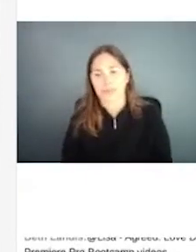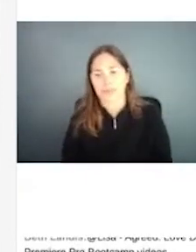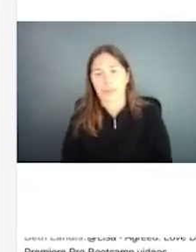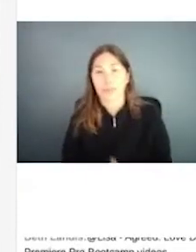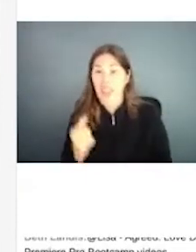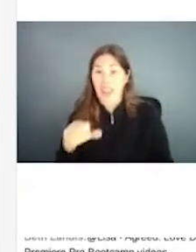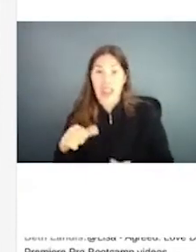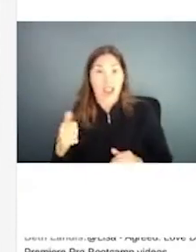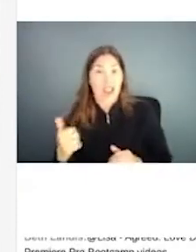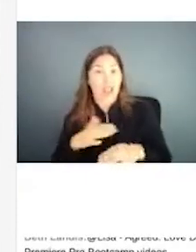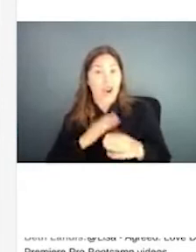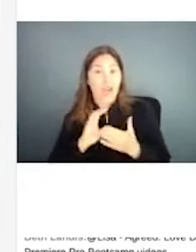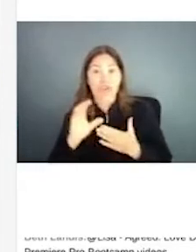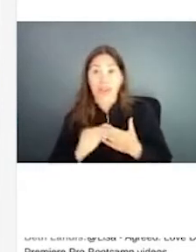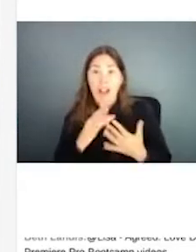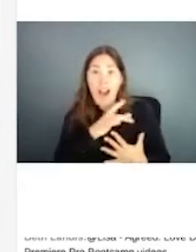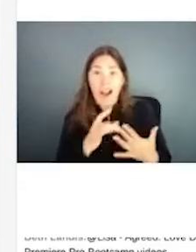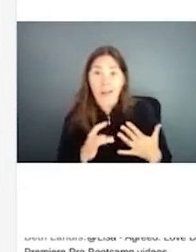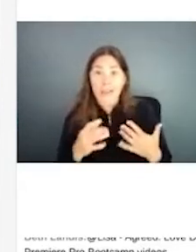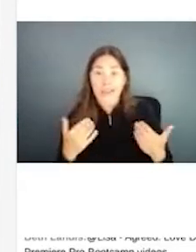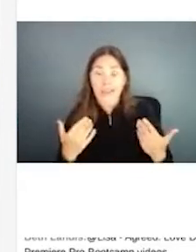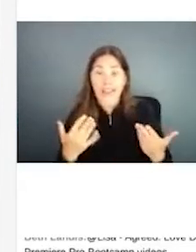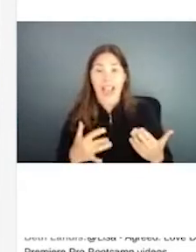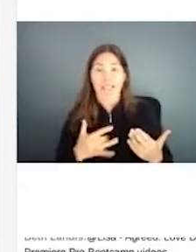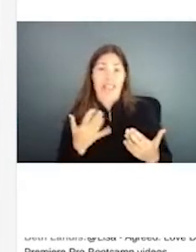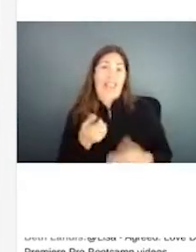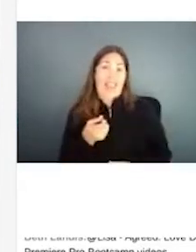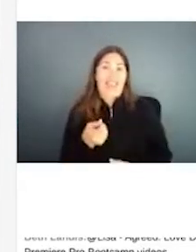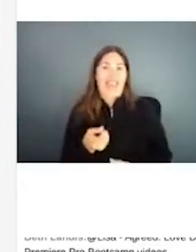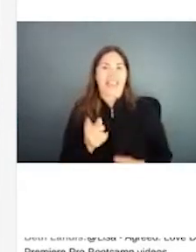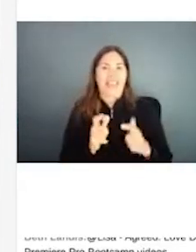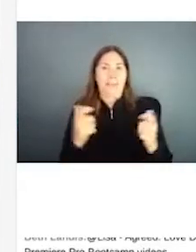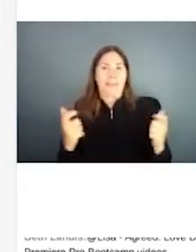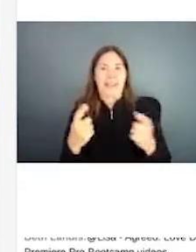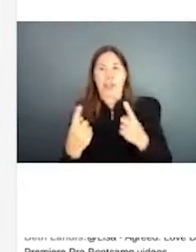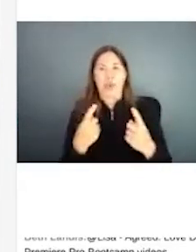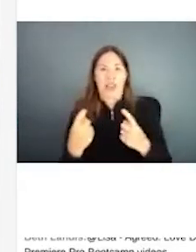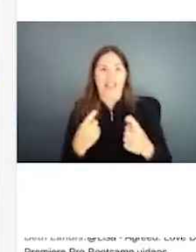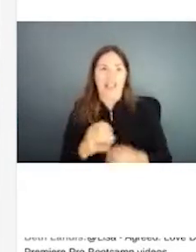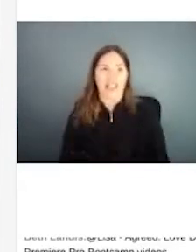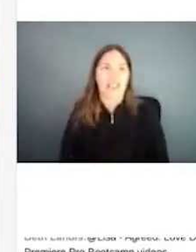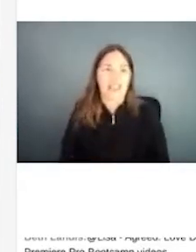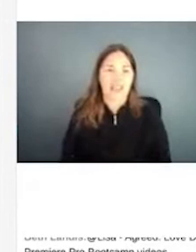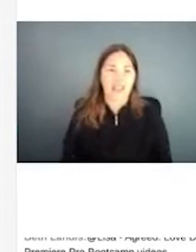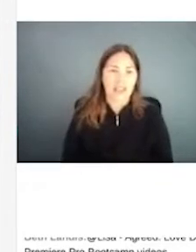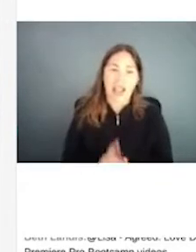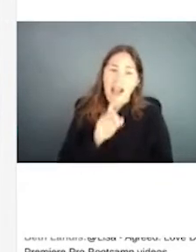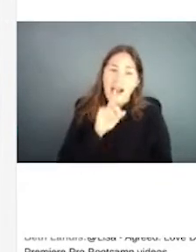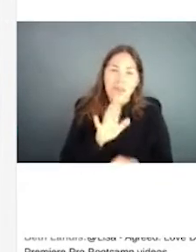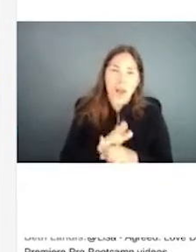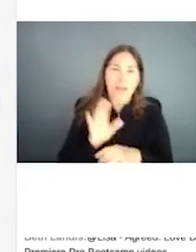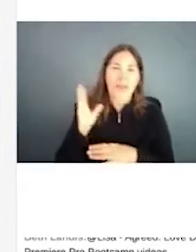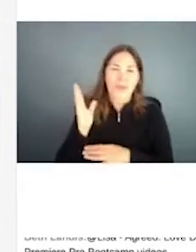Anything else on the curriculum options? I feel like this is probably the biggest questions happen. So I promise you the